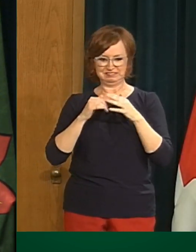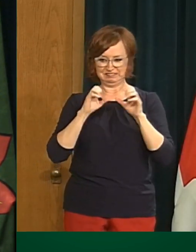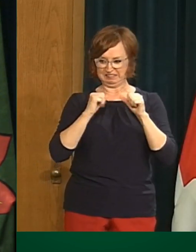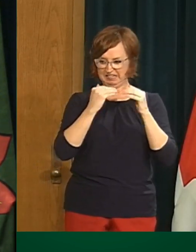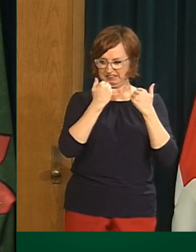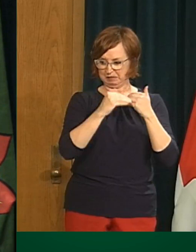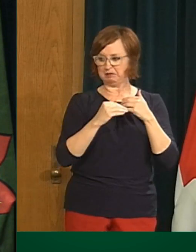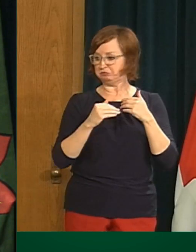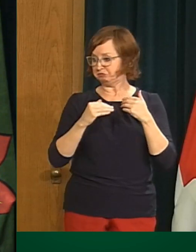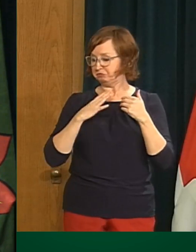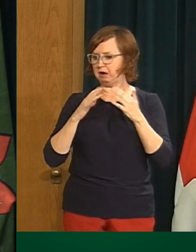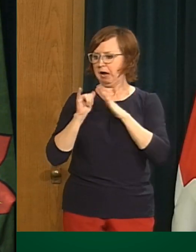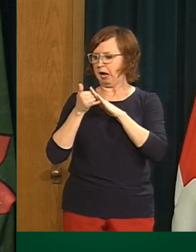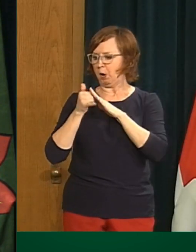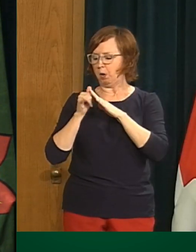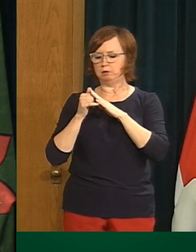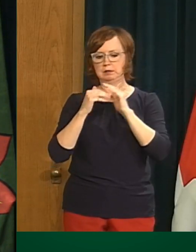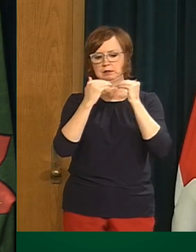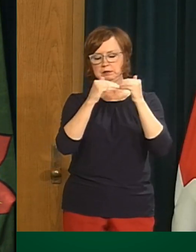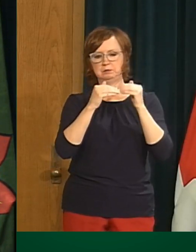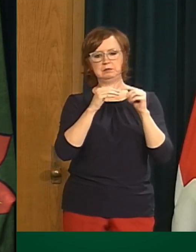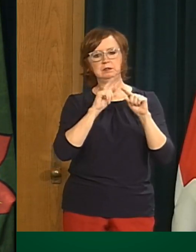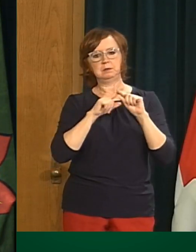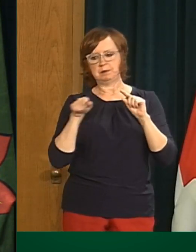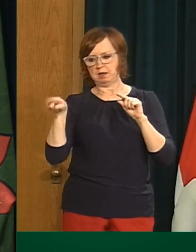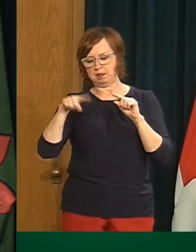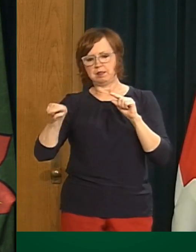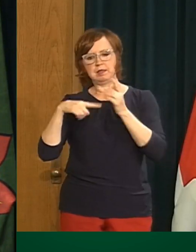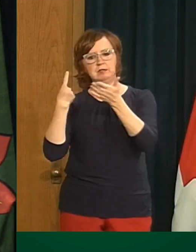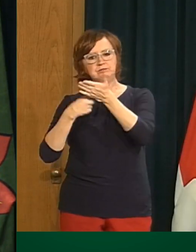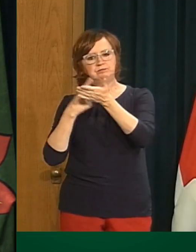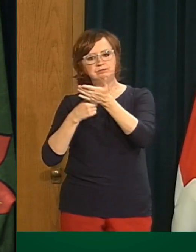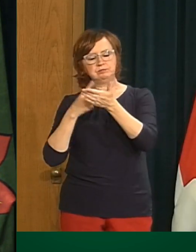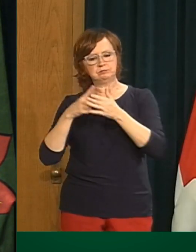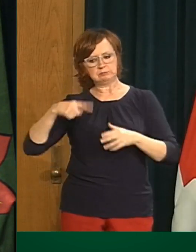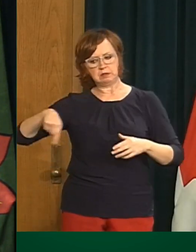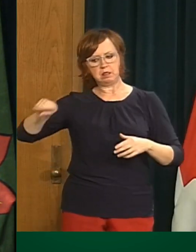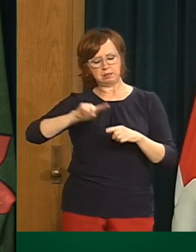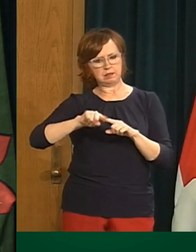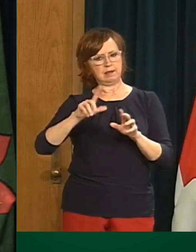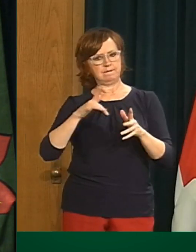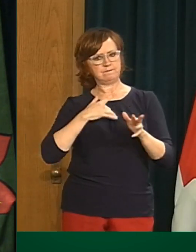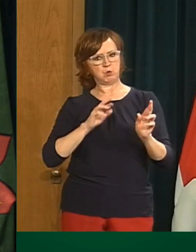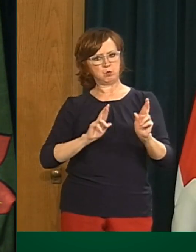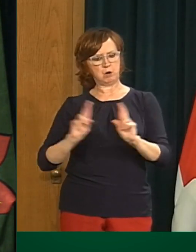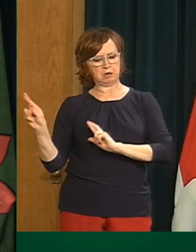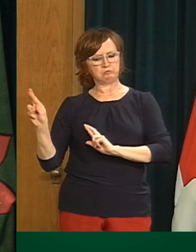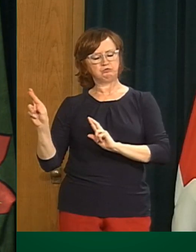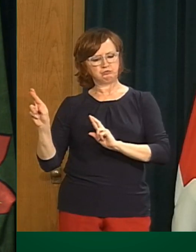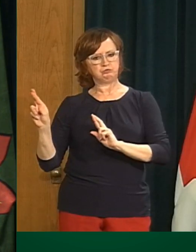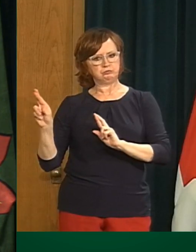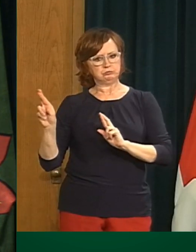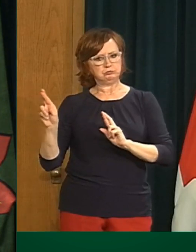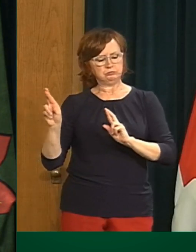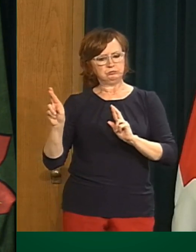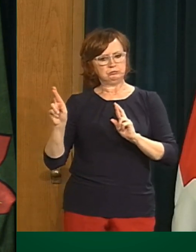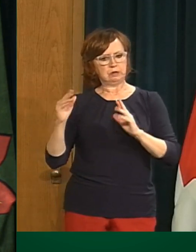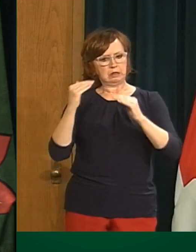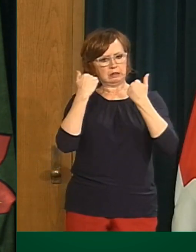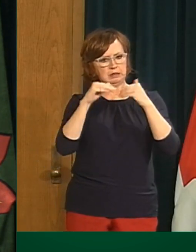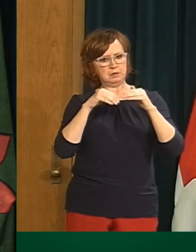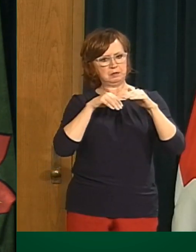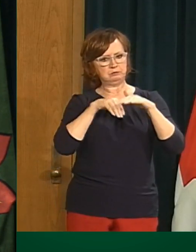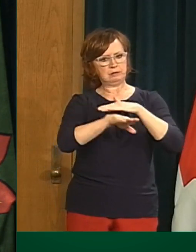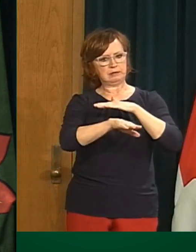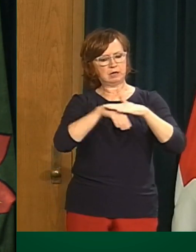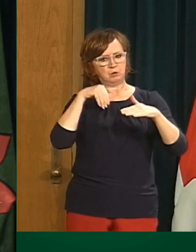if you would, to northern communities. At that point in time, northern leaders had felt that they wanted to restrict the access in and out of their community